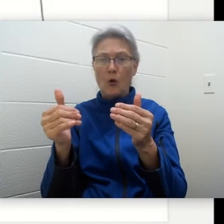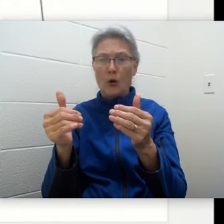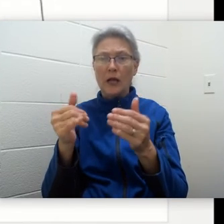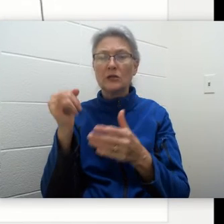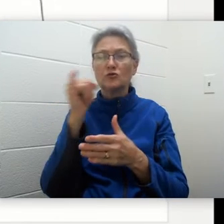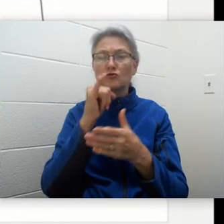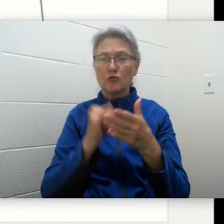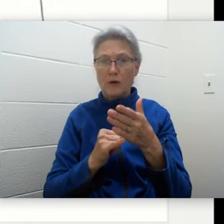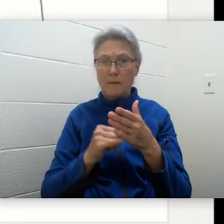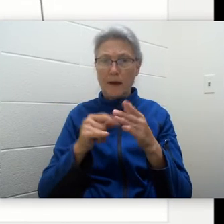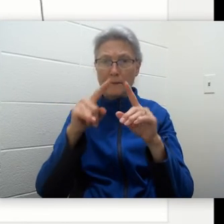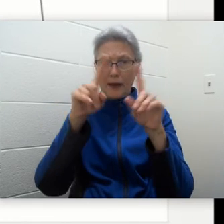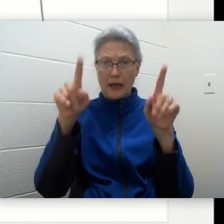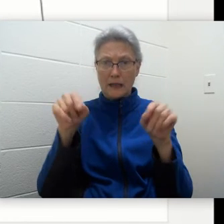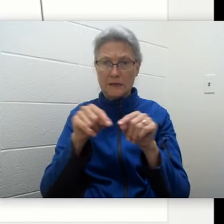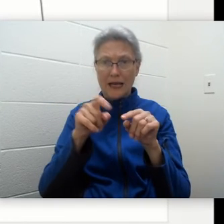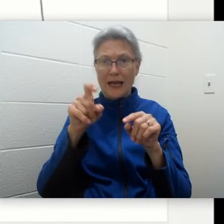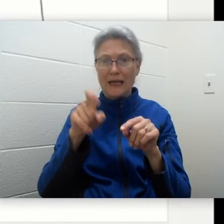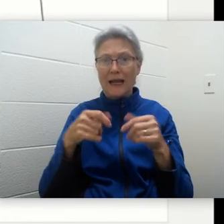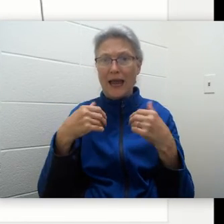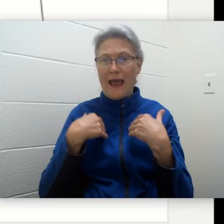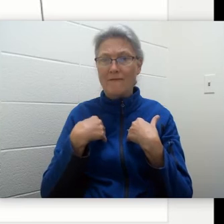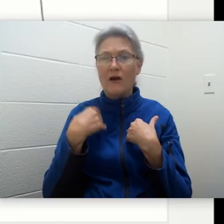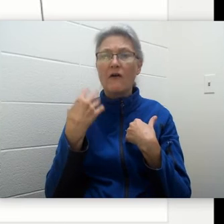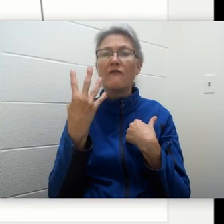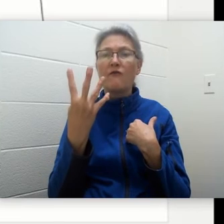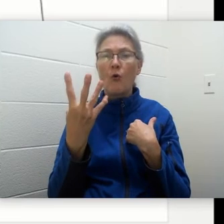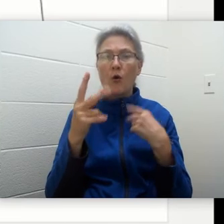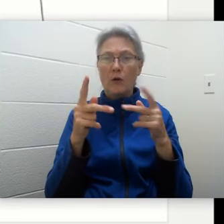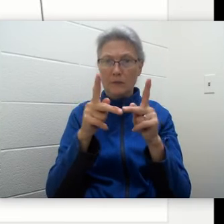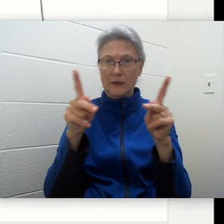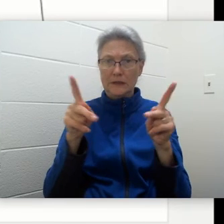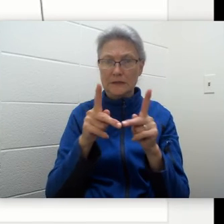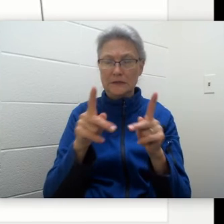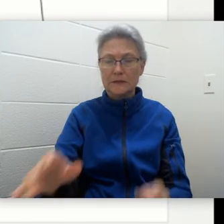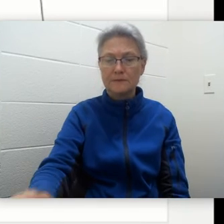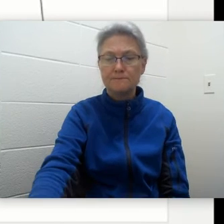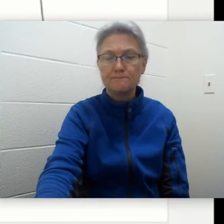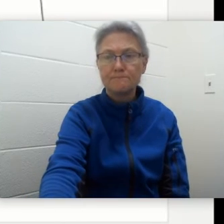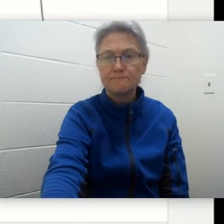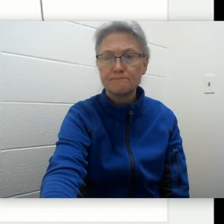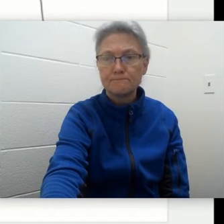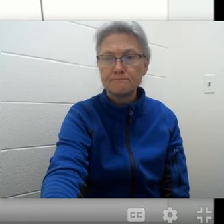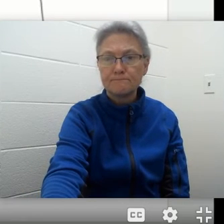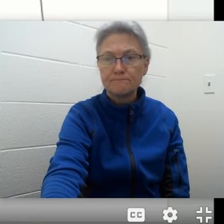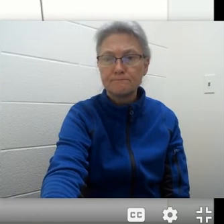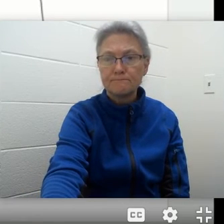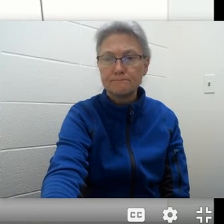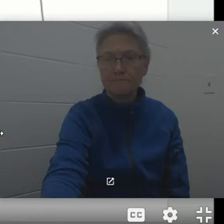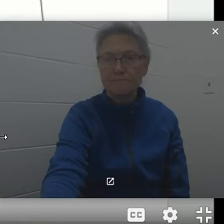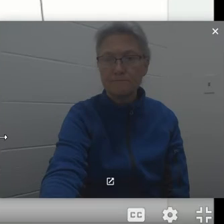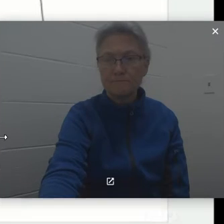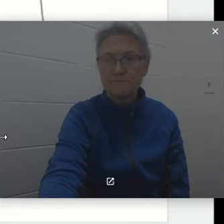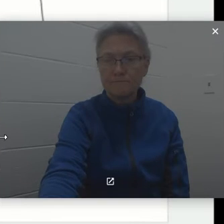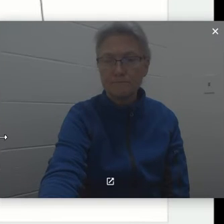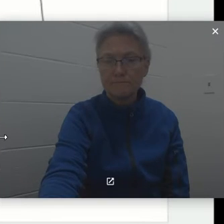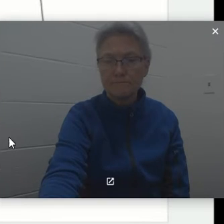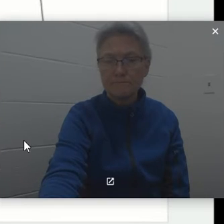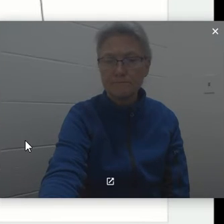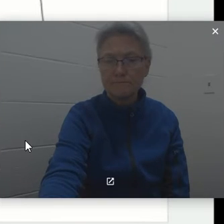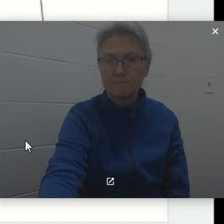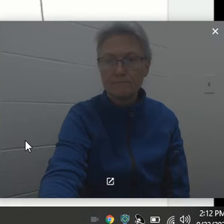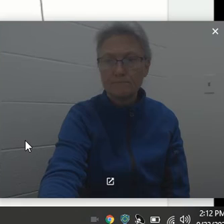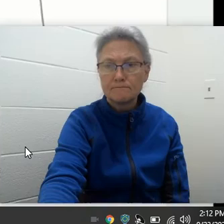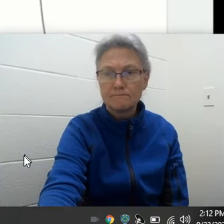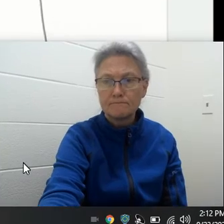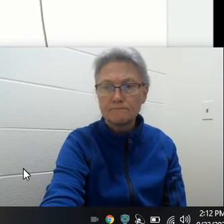draw my box, and I need to have 4 places. I'm going to be multiplying each place